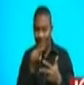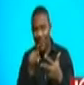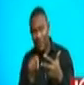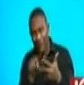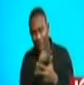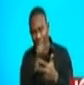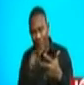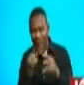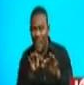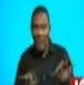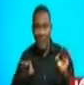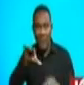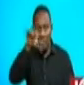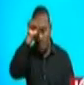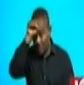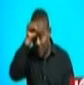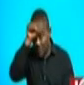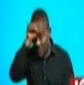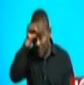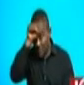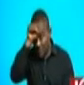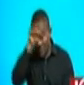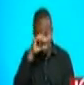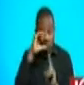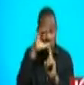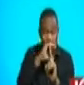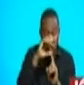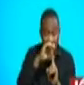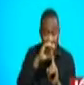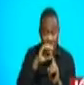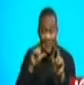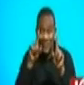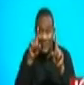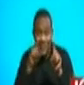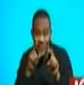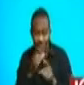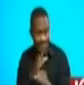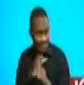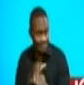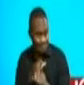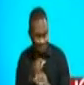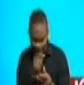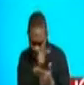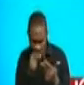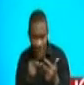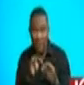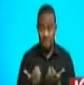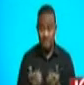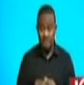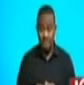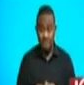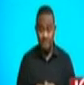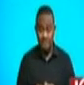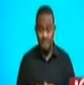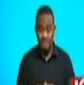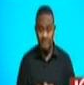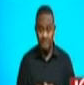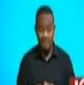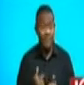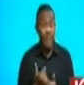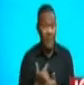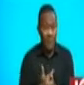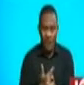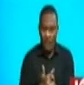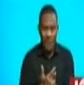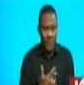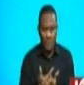the essential pillars for our fight against the coronavirus. Ghana is doing